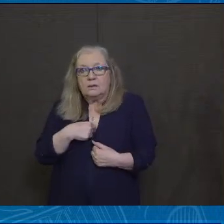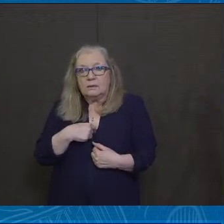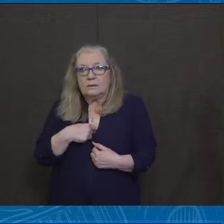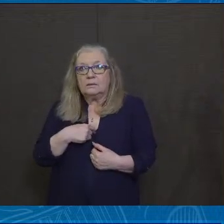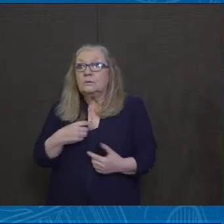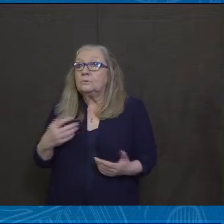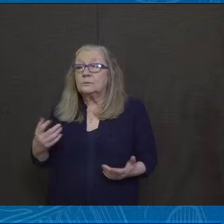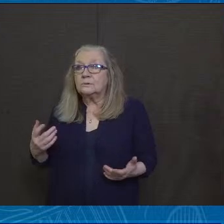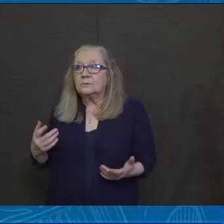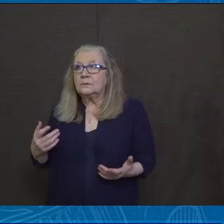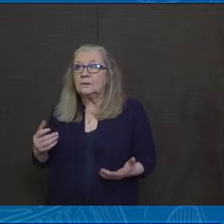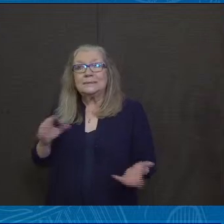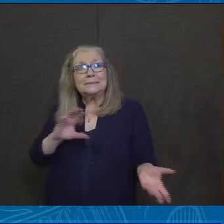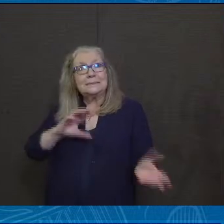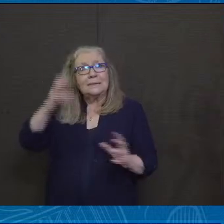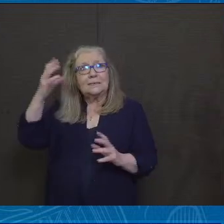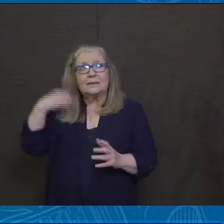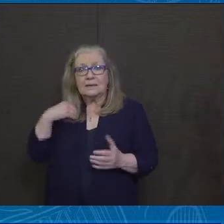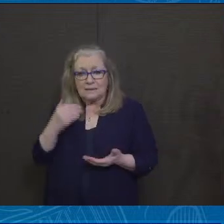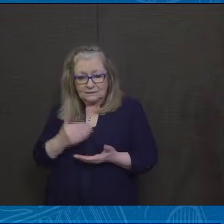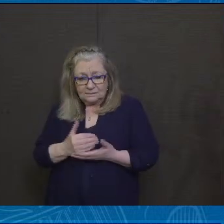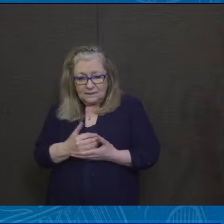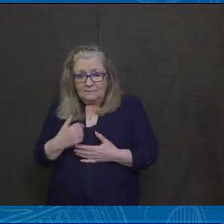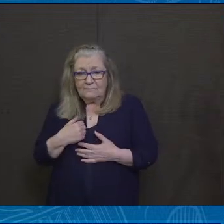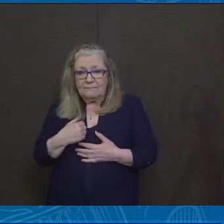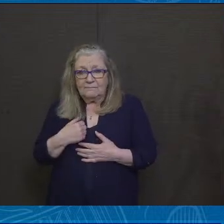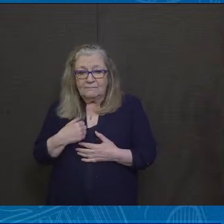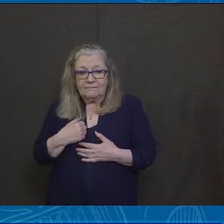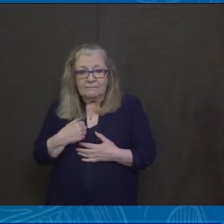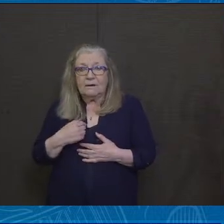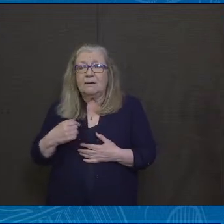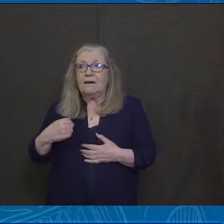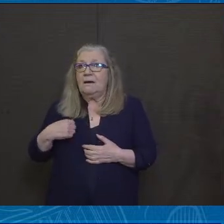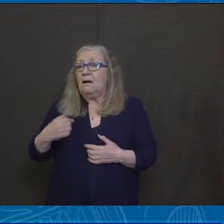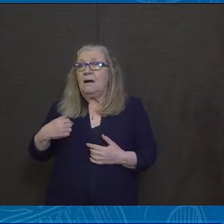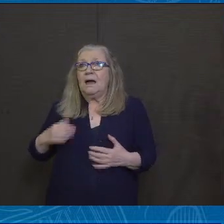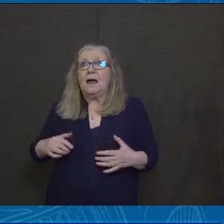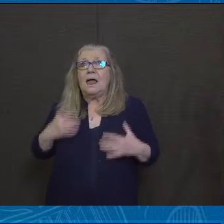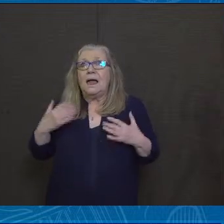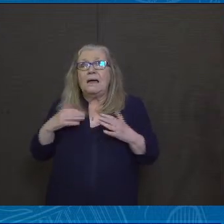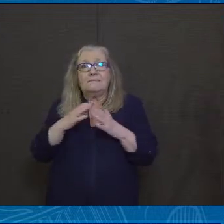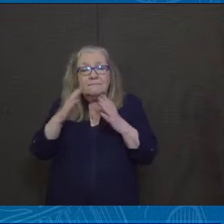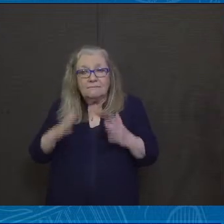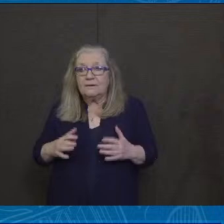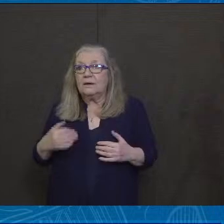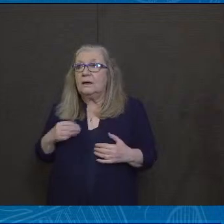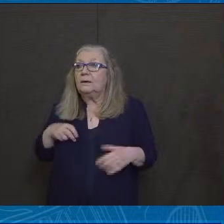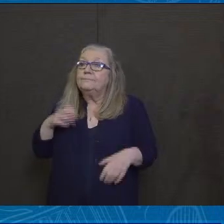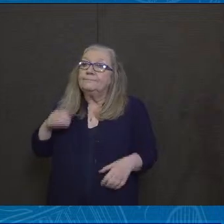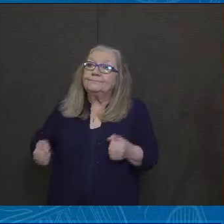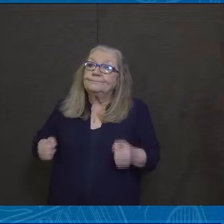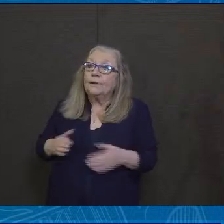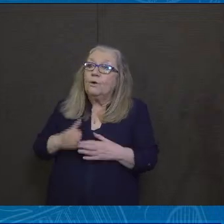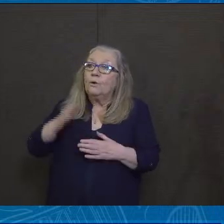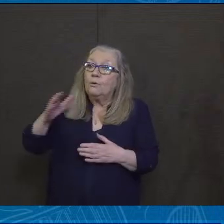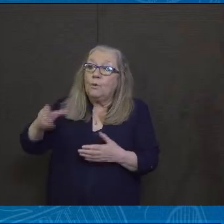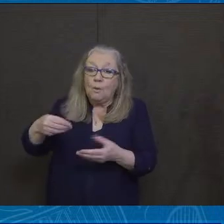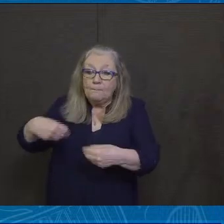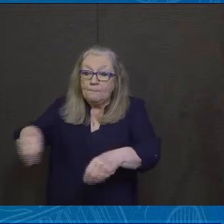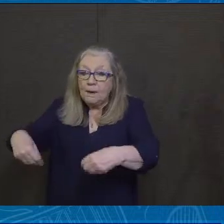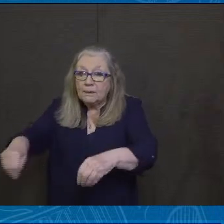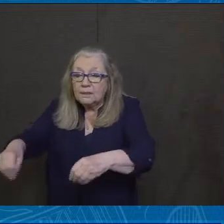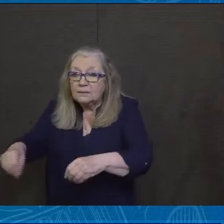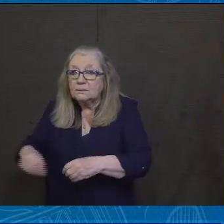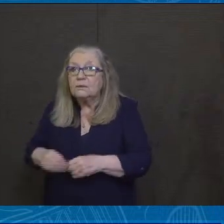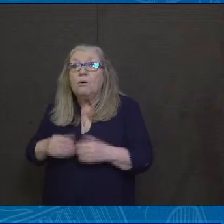about safety, from where they live and where they go, to the market, or how their children